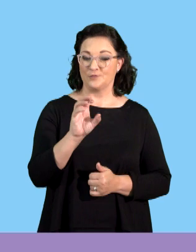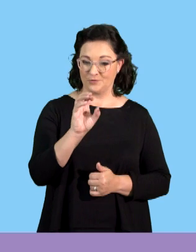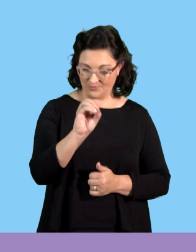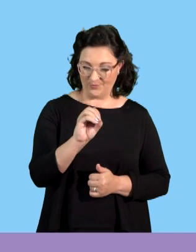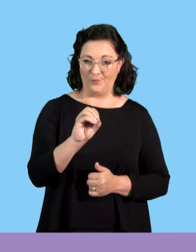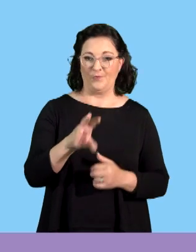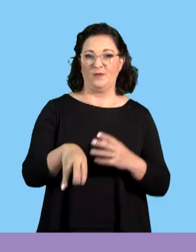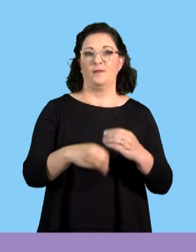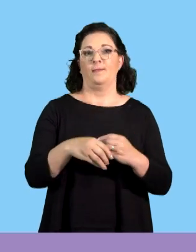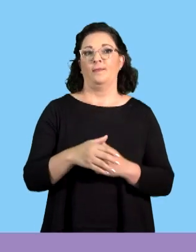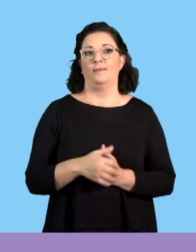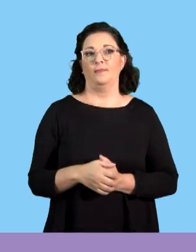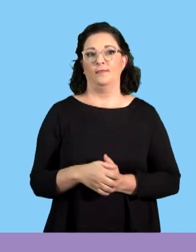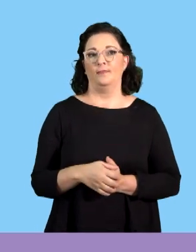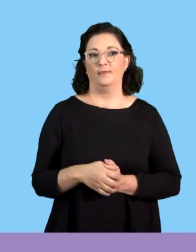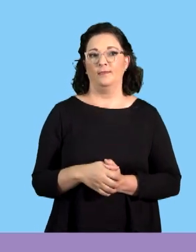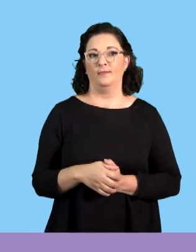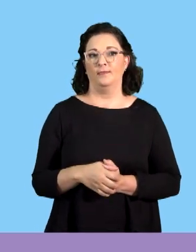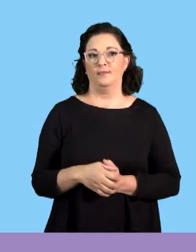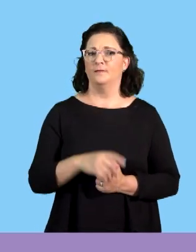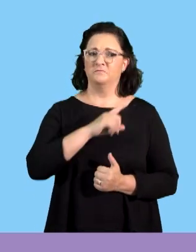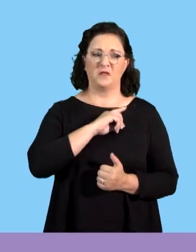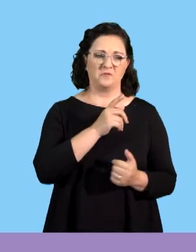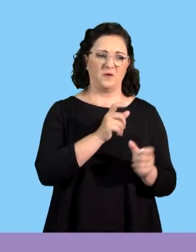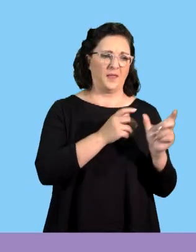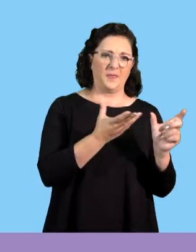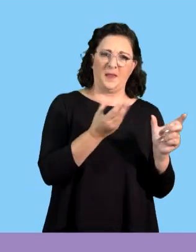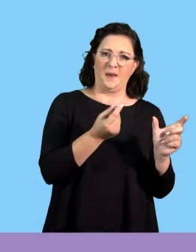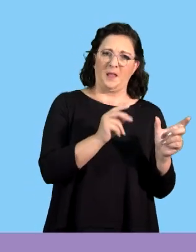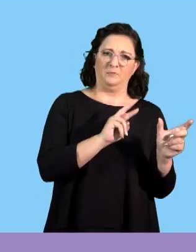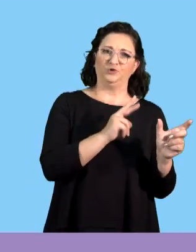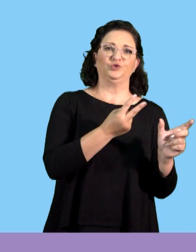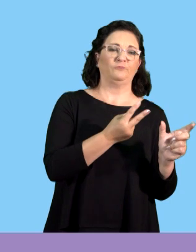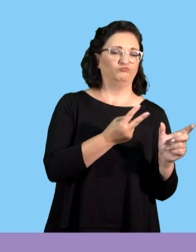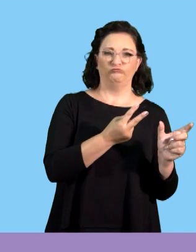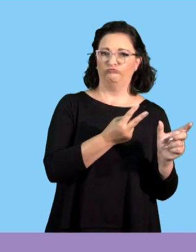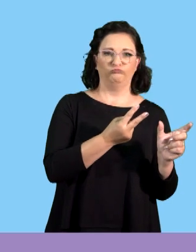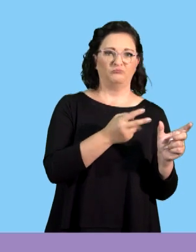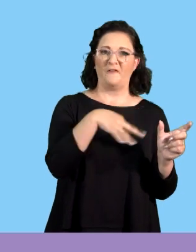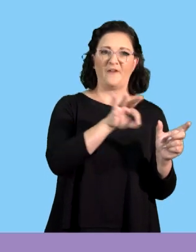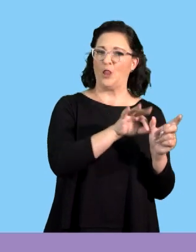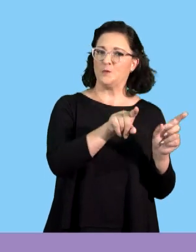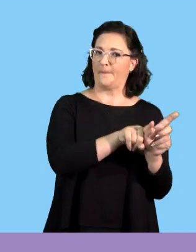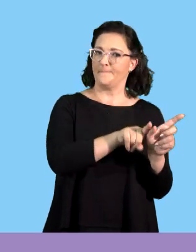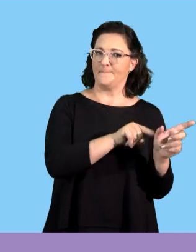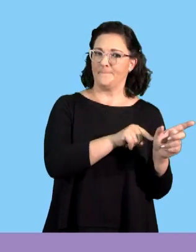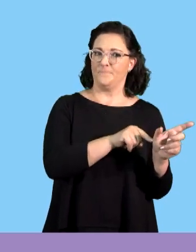72,428. Then we write that 0, which honestly does not add any value to this.